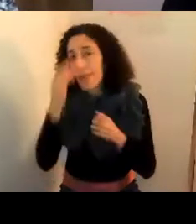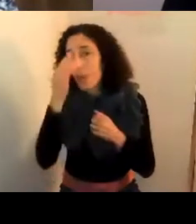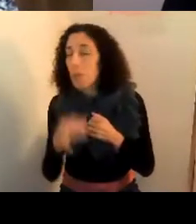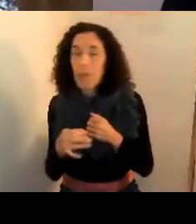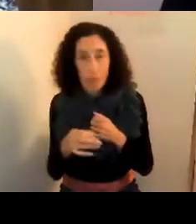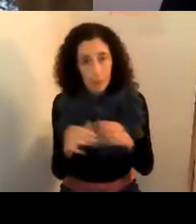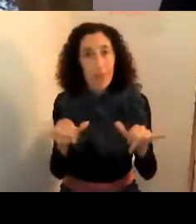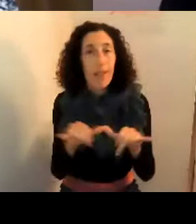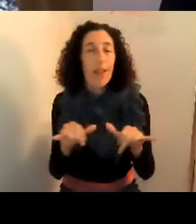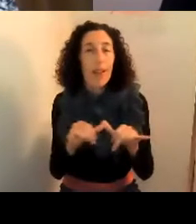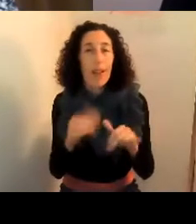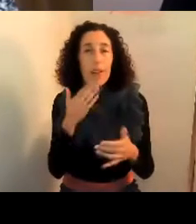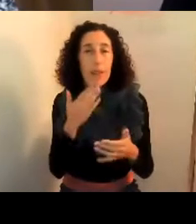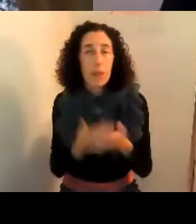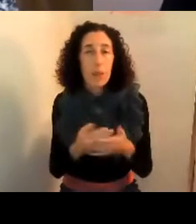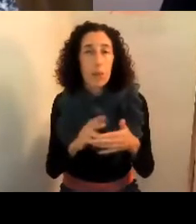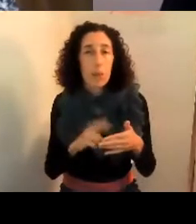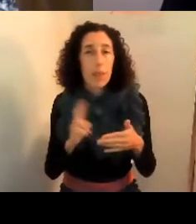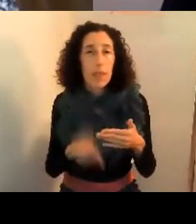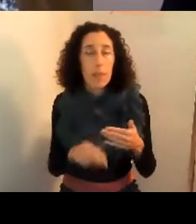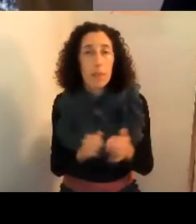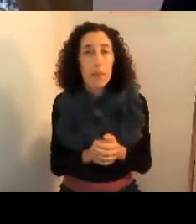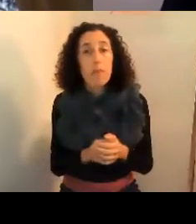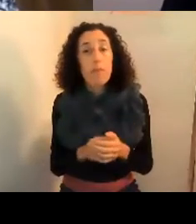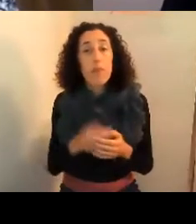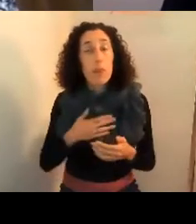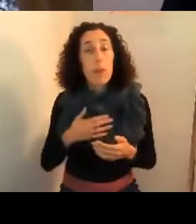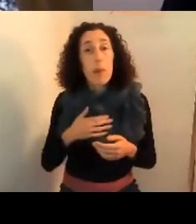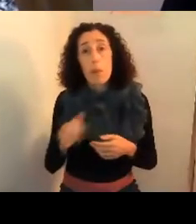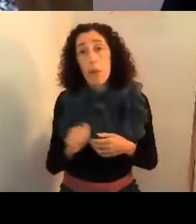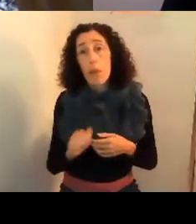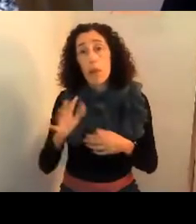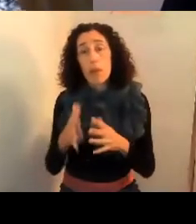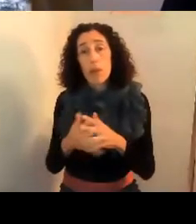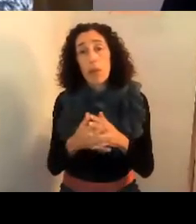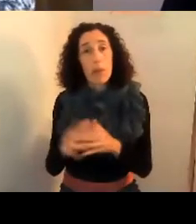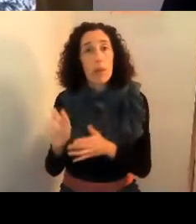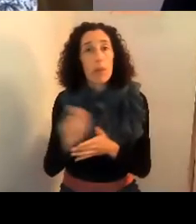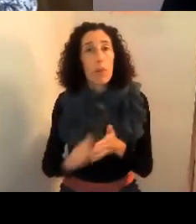And the Asian American Writers Workshop is a part of a number of coalitions,